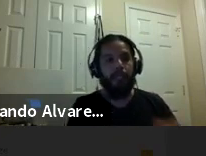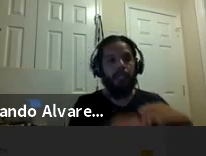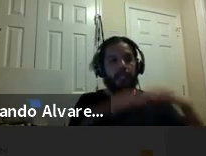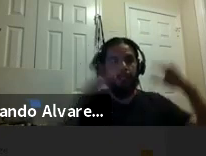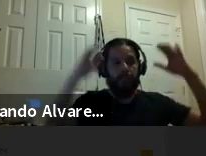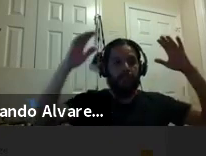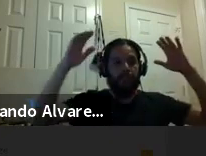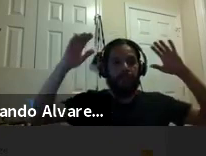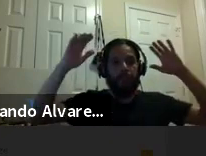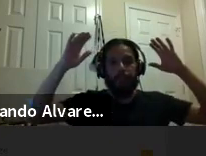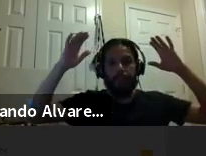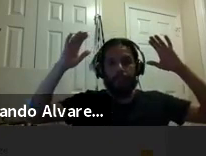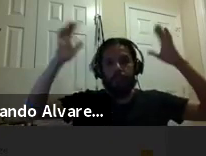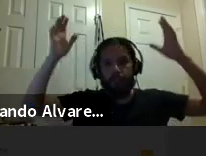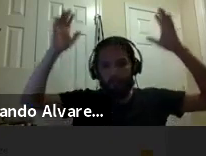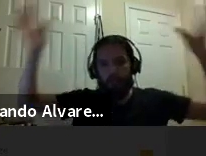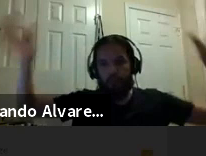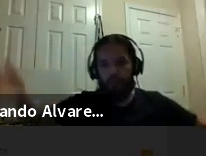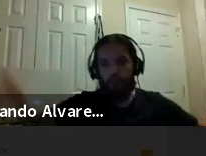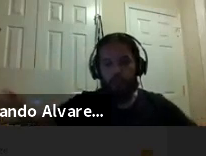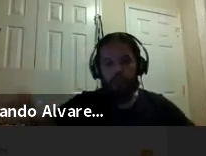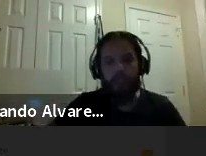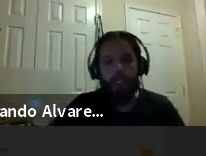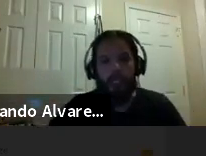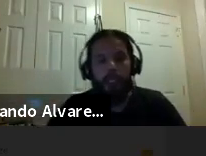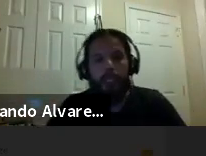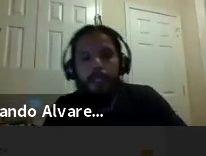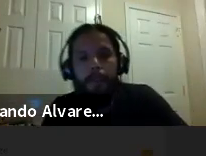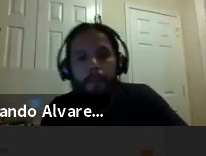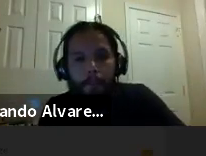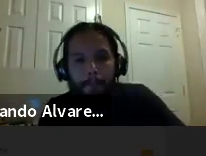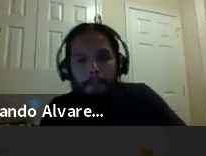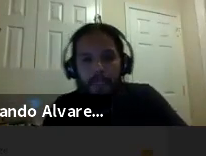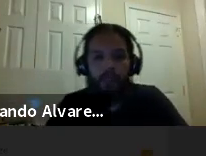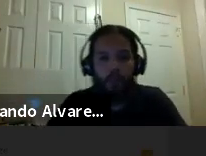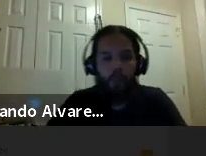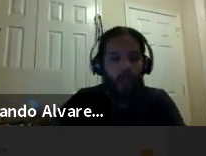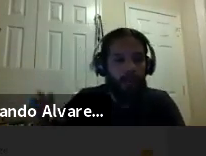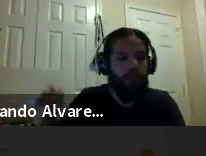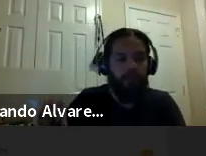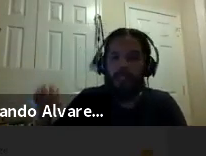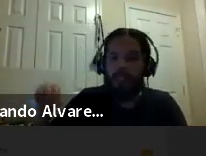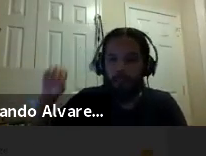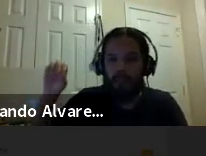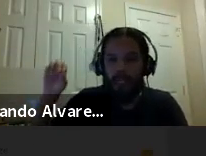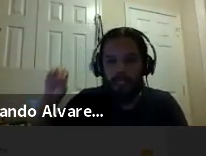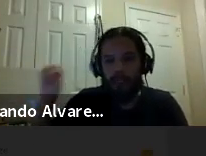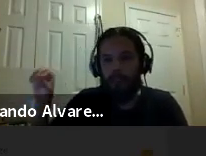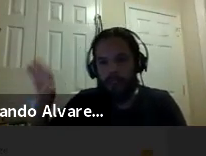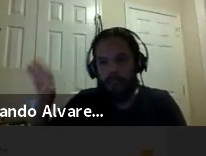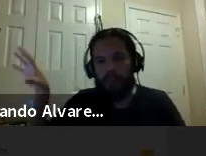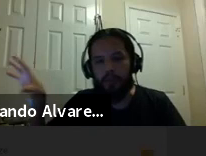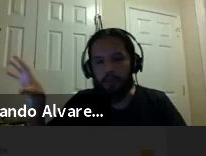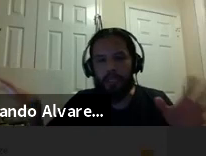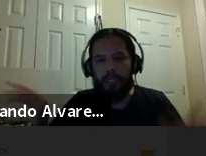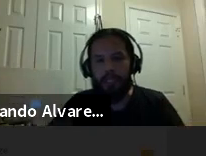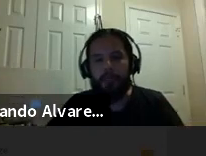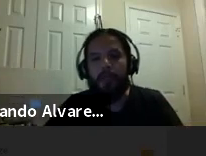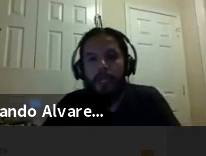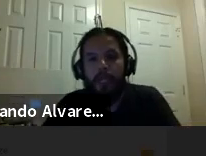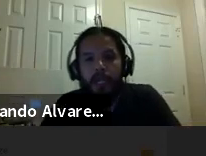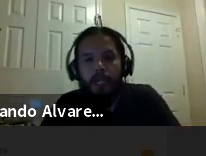main structures will be boards. So we have to find the best spots to